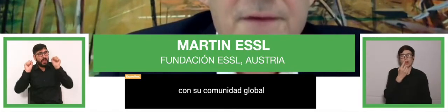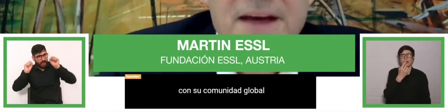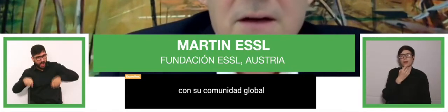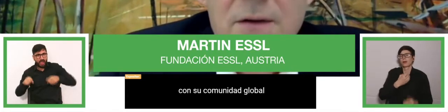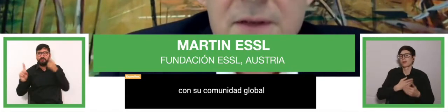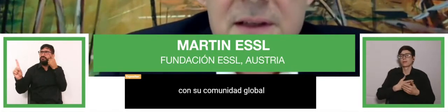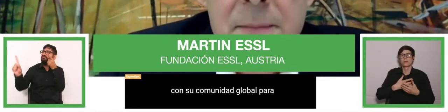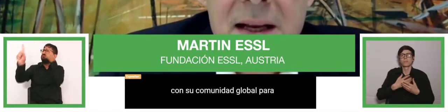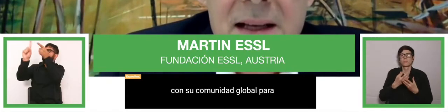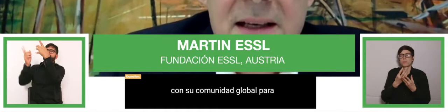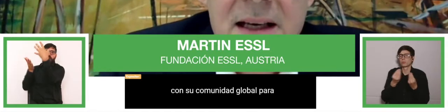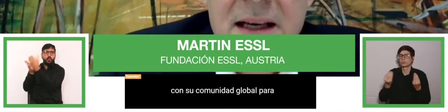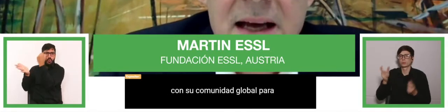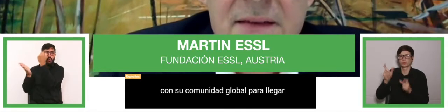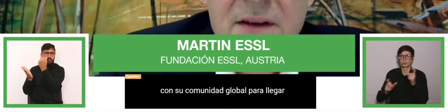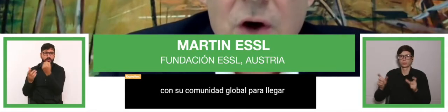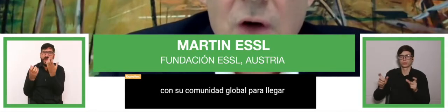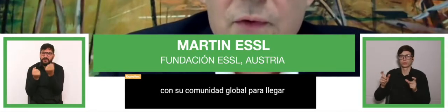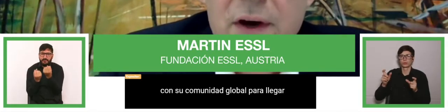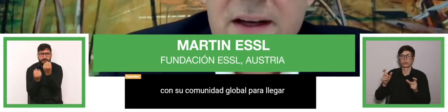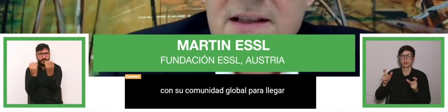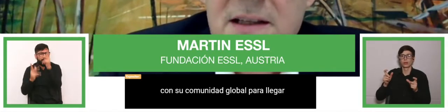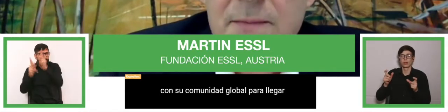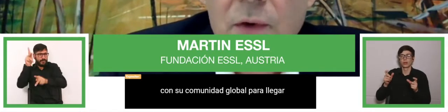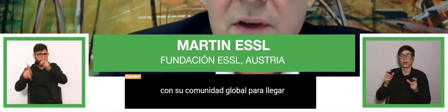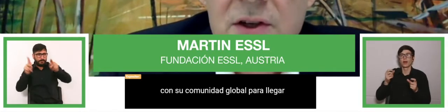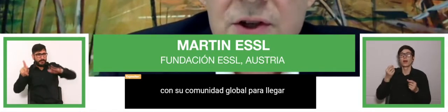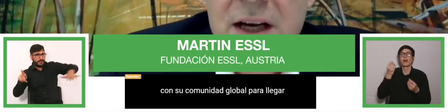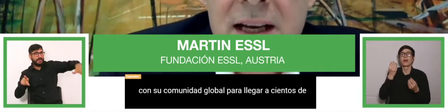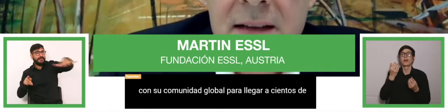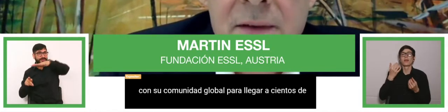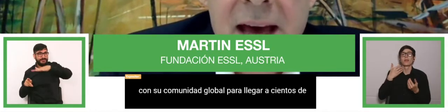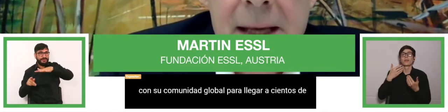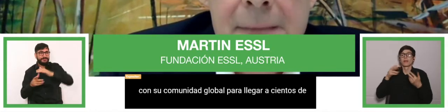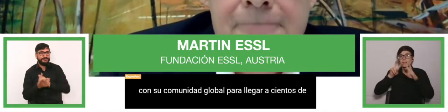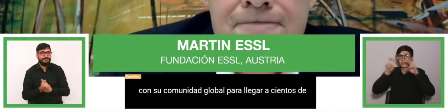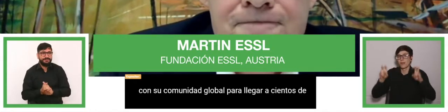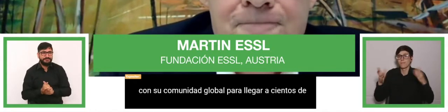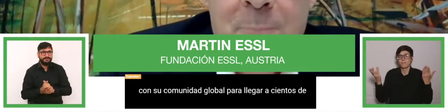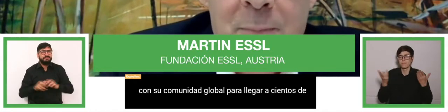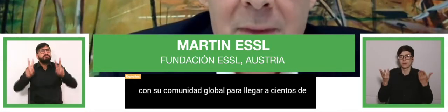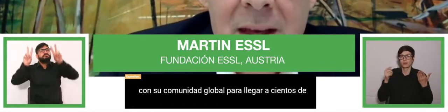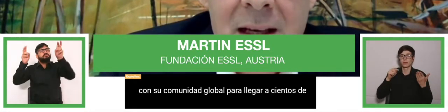in the field of disability and conferences, both in Chile and in Vienna.